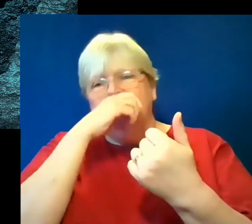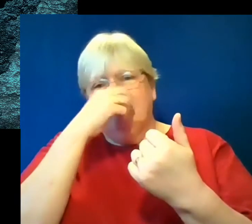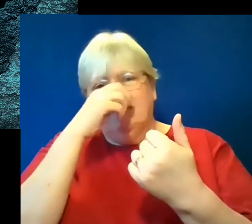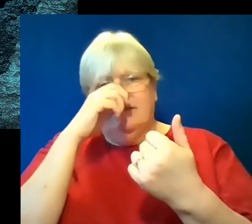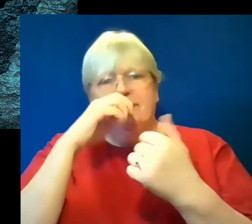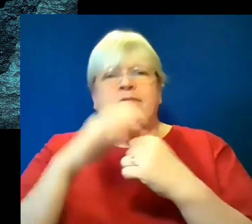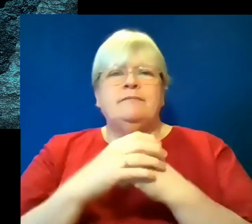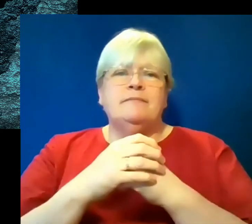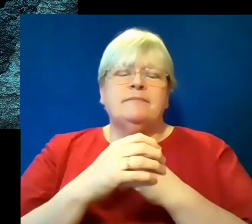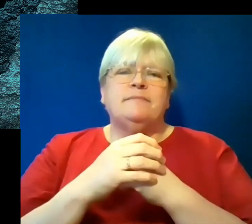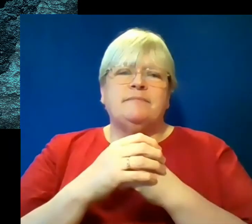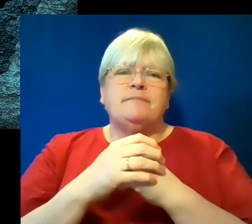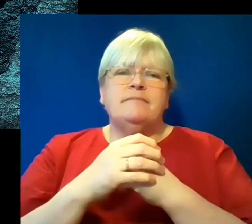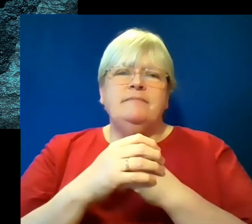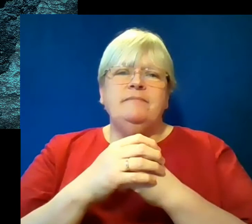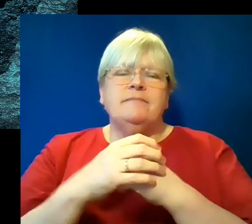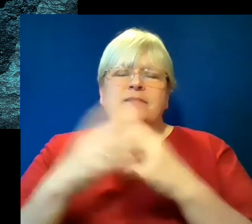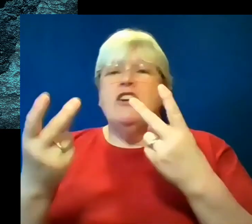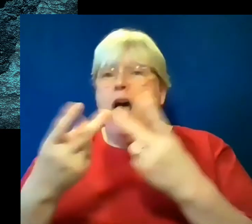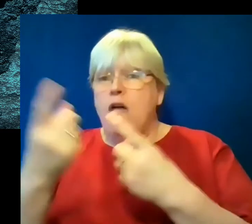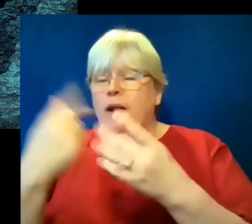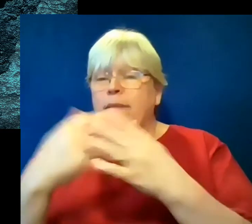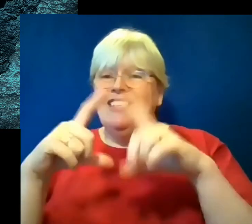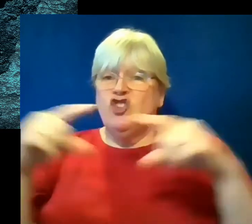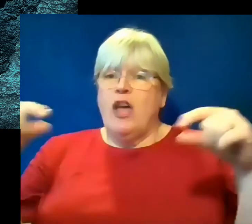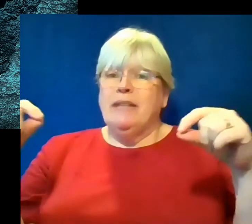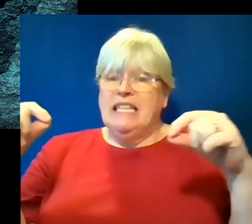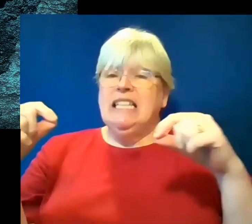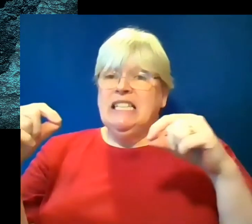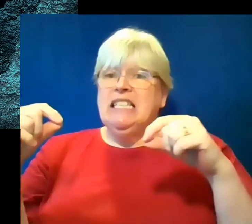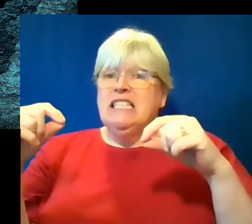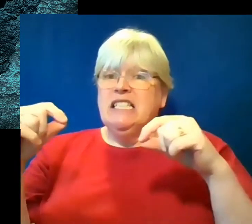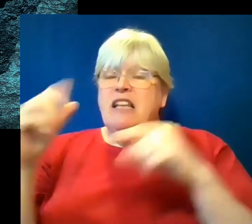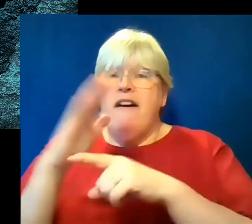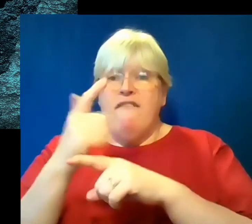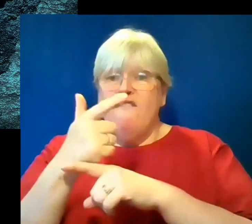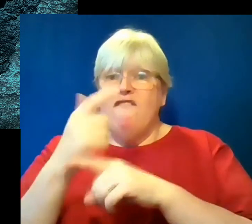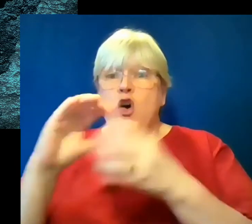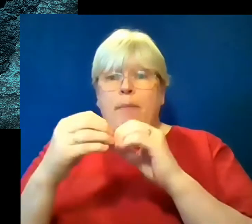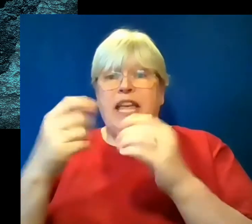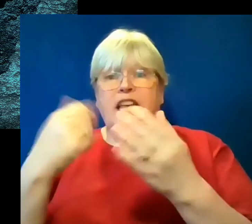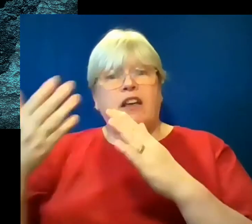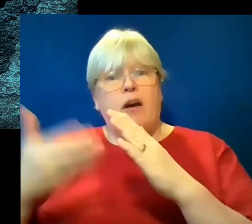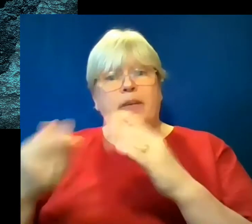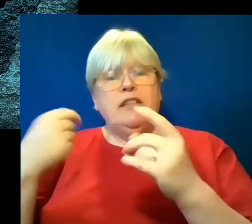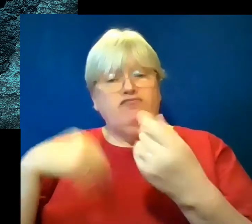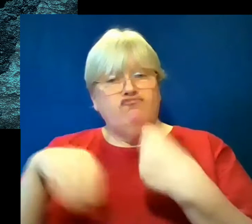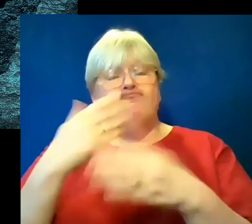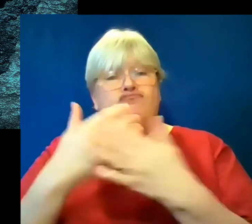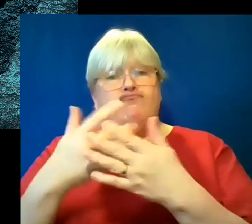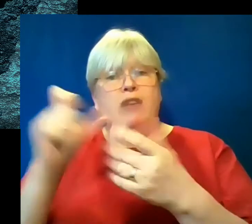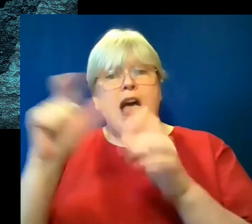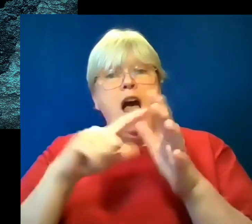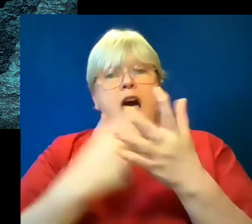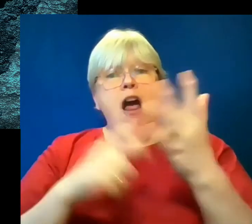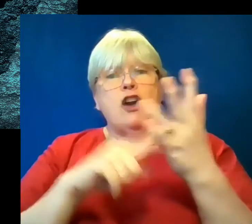Ghibli, a Japanese filmmaking company. And I think that those would be absolute dream books. So if you